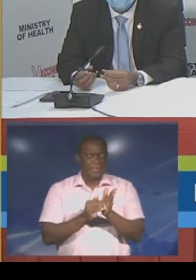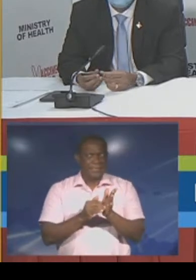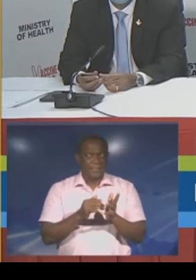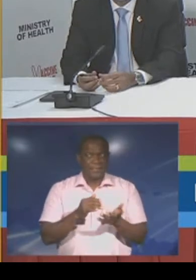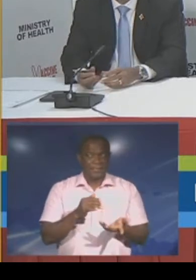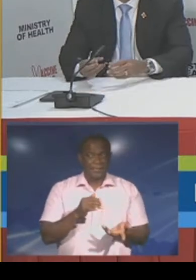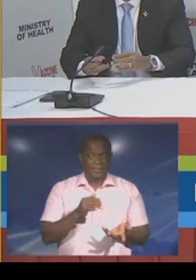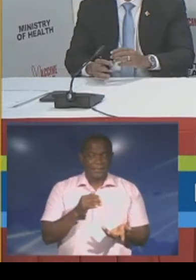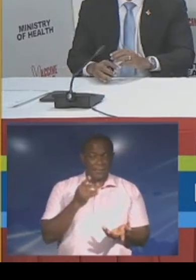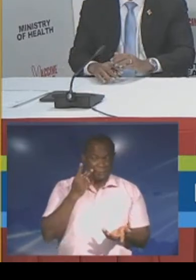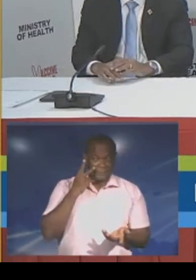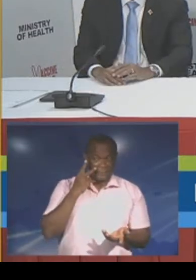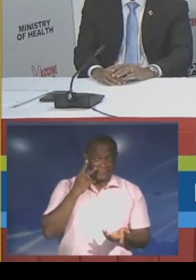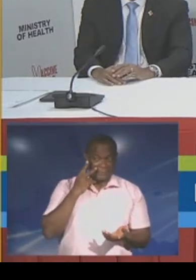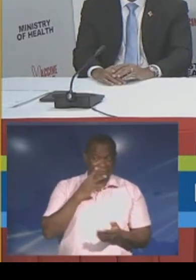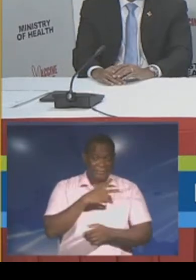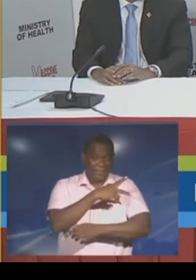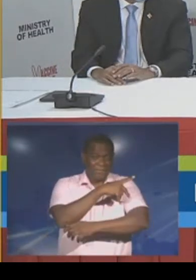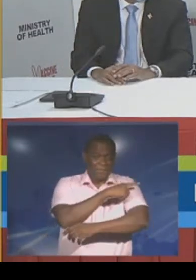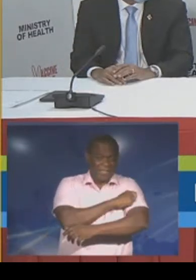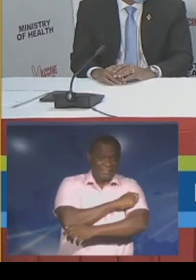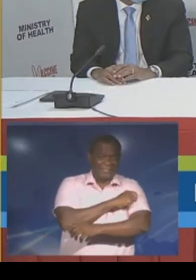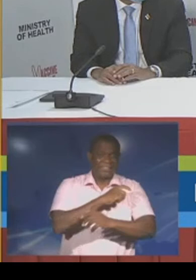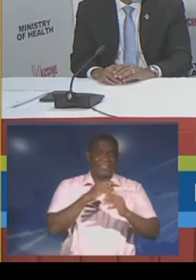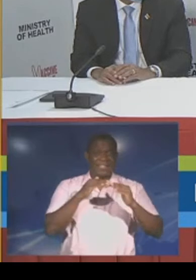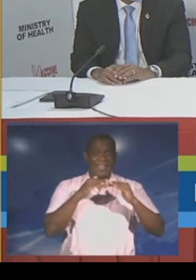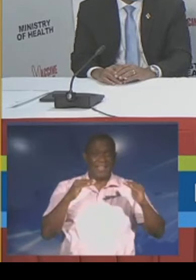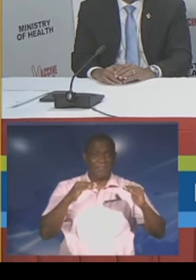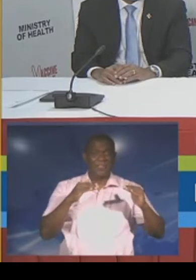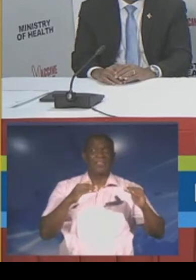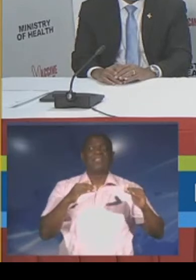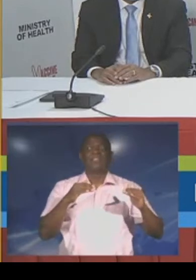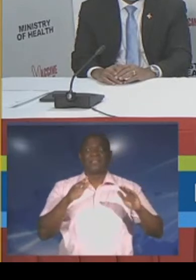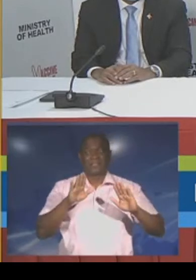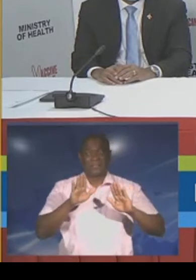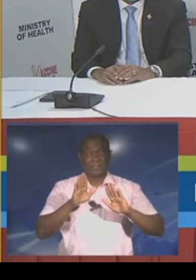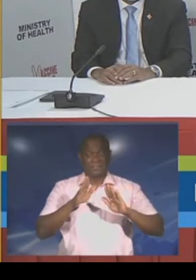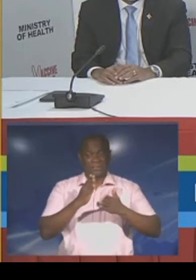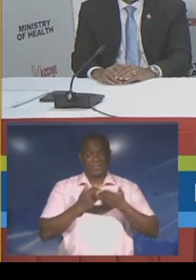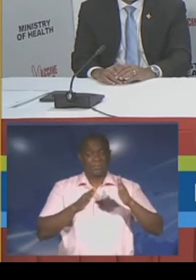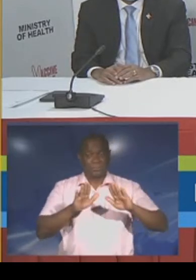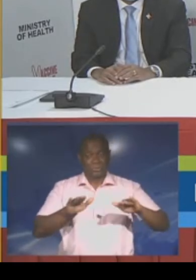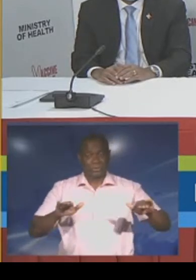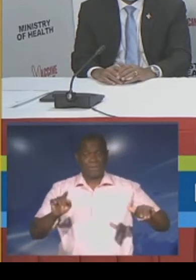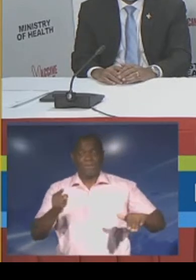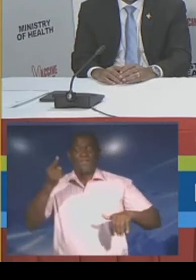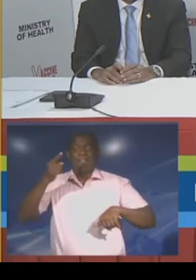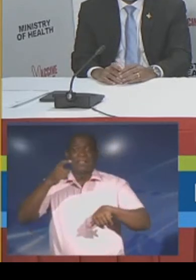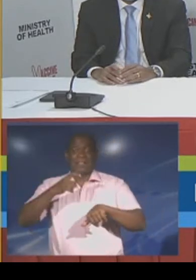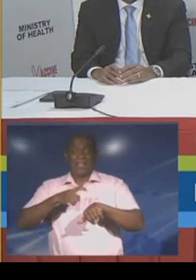of children who might be going out for the first time